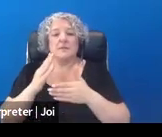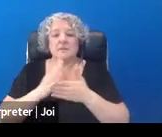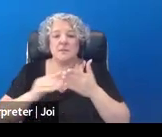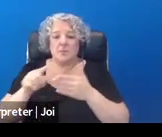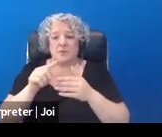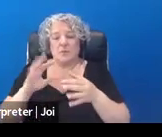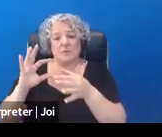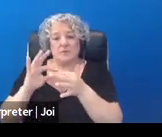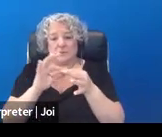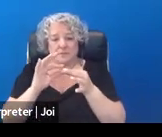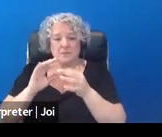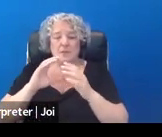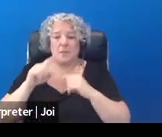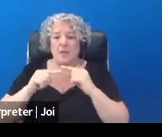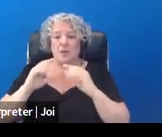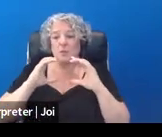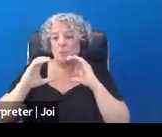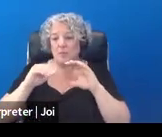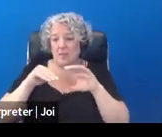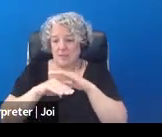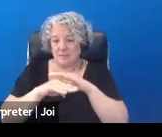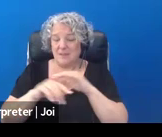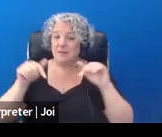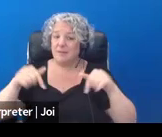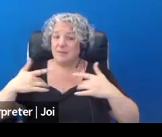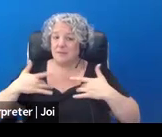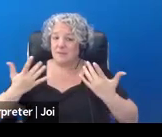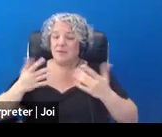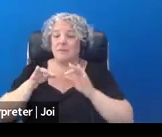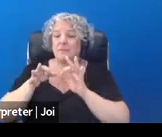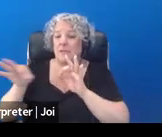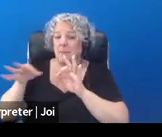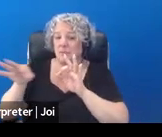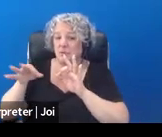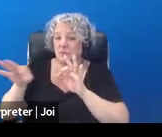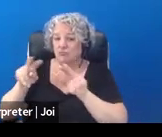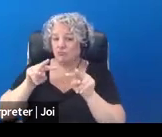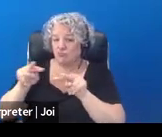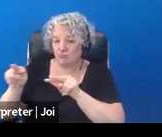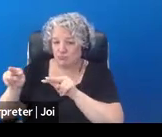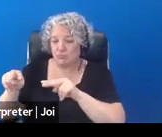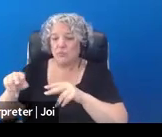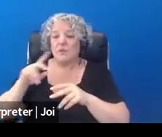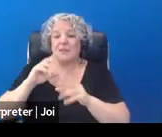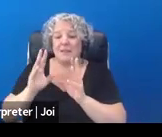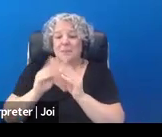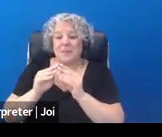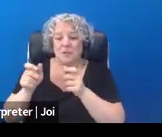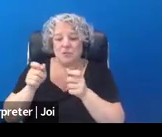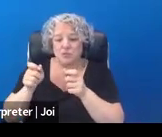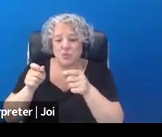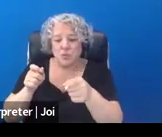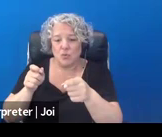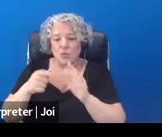communicated about our language access. This event features closed captioning. In the meeting controls toolbar, click